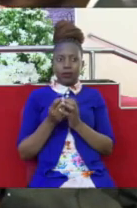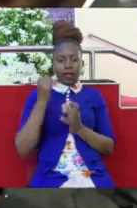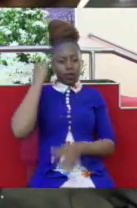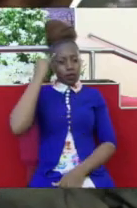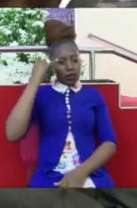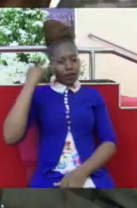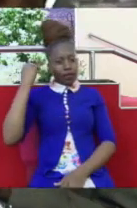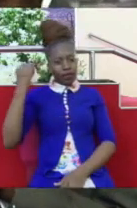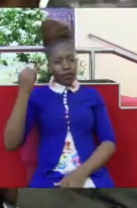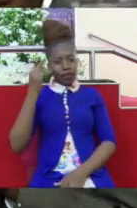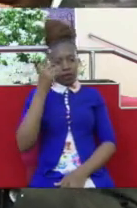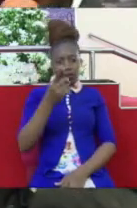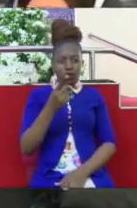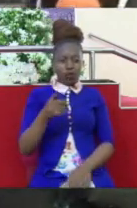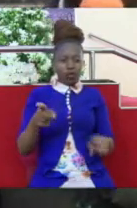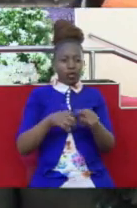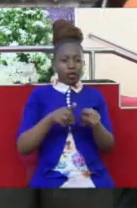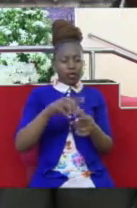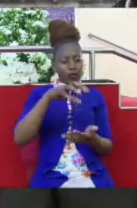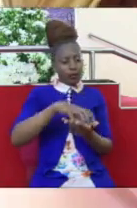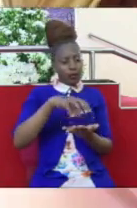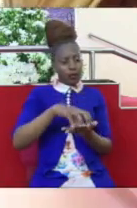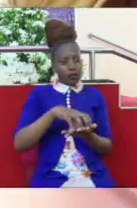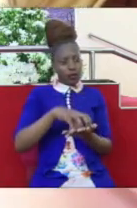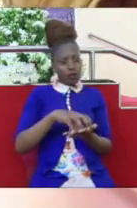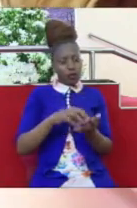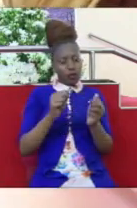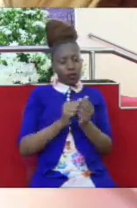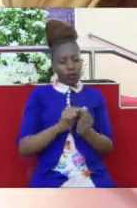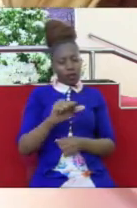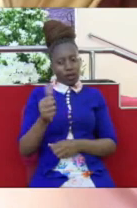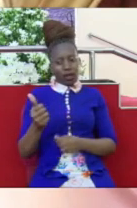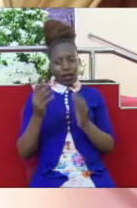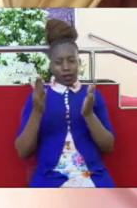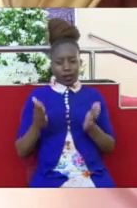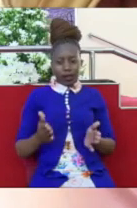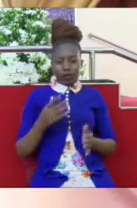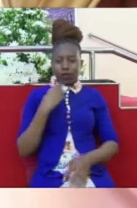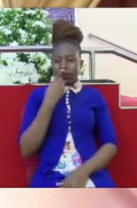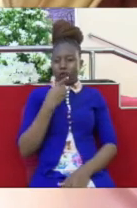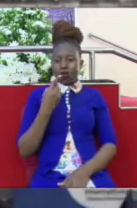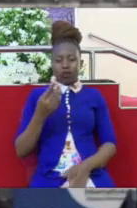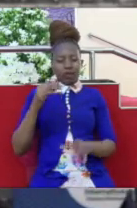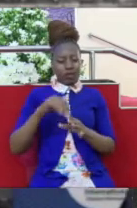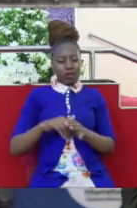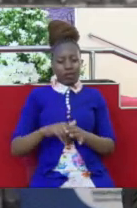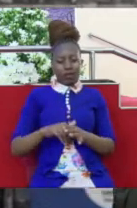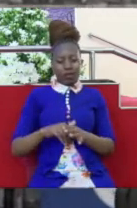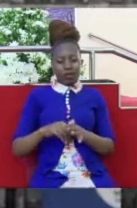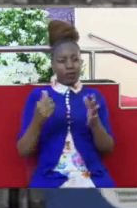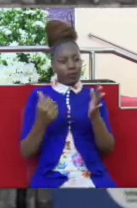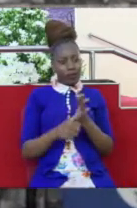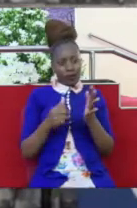help them. Would you all agree with that? Nakubaliana nimeingia kwa viatu zake na pia nasikia ile ule hamu ya kumsaidia. Na